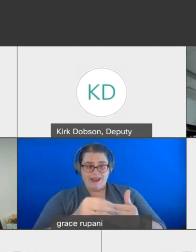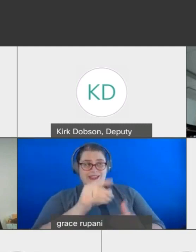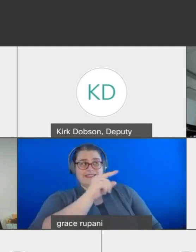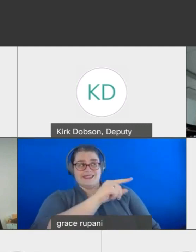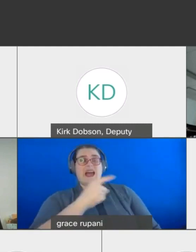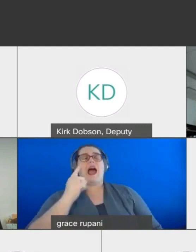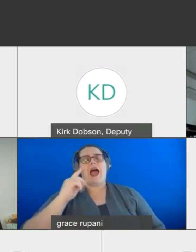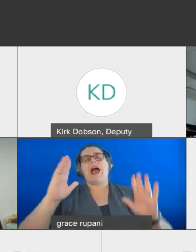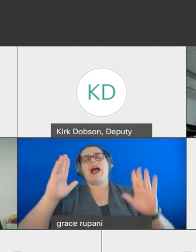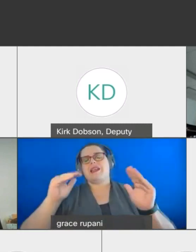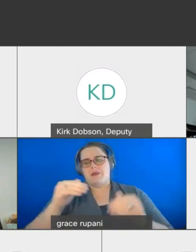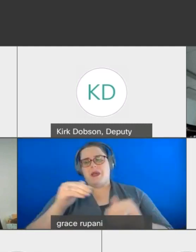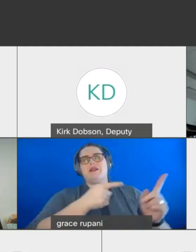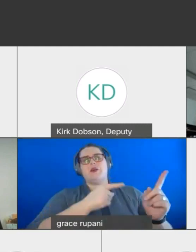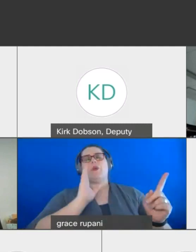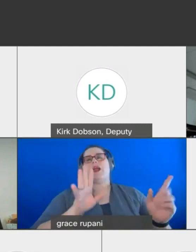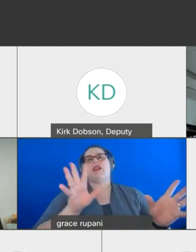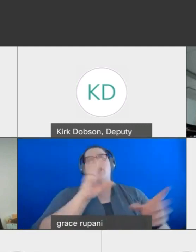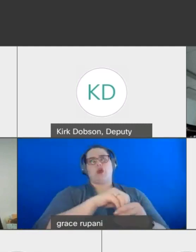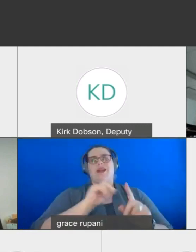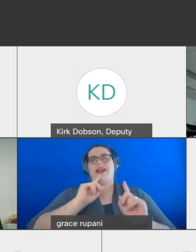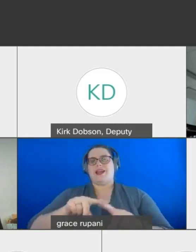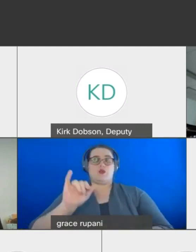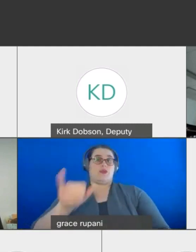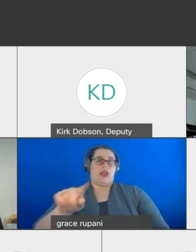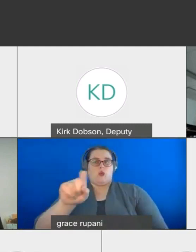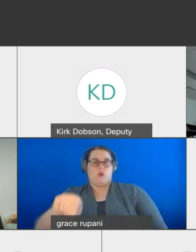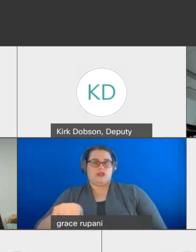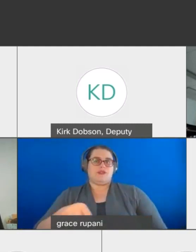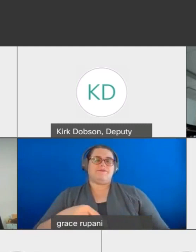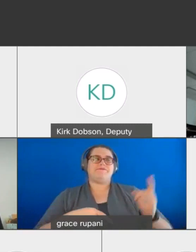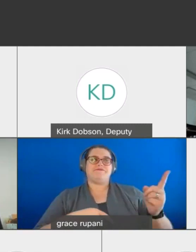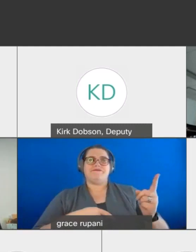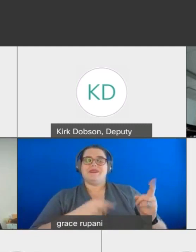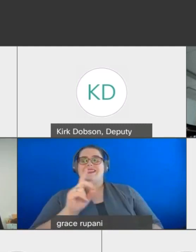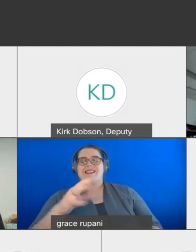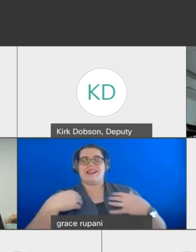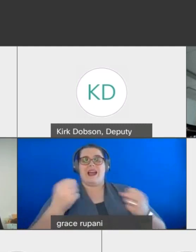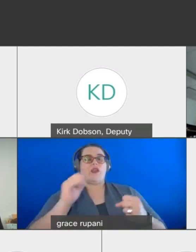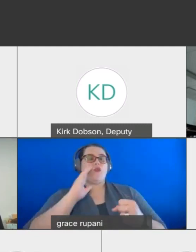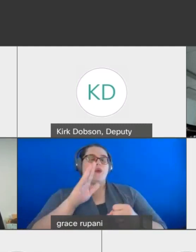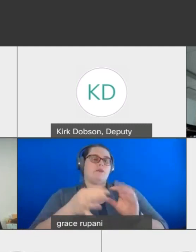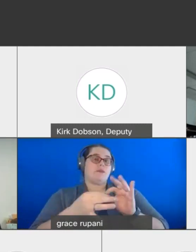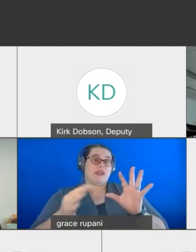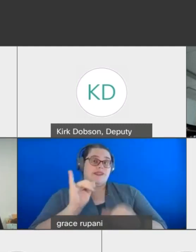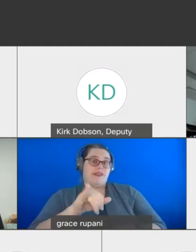responded to in the guidance that will be issued very soon by DC Health.